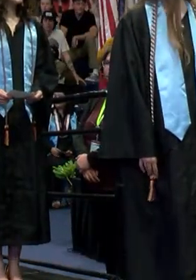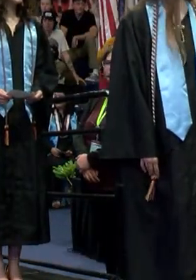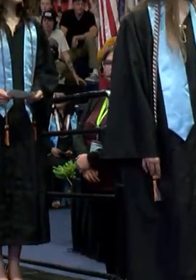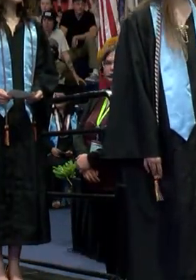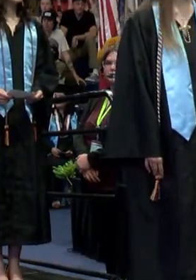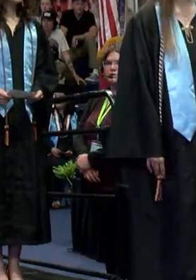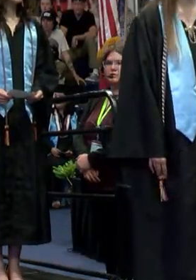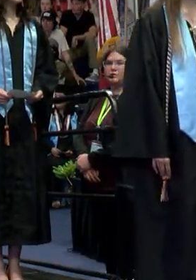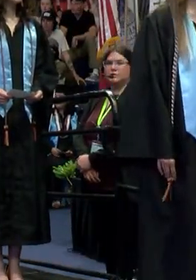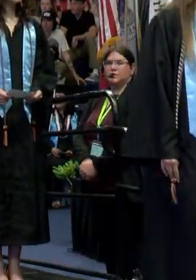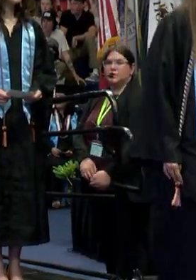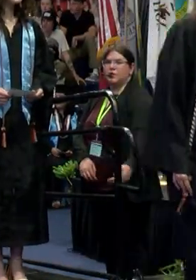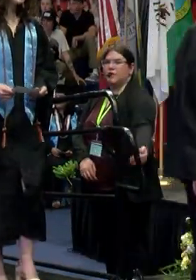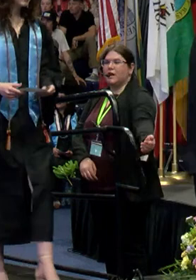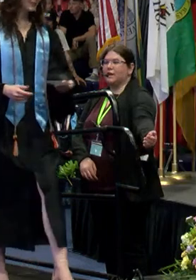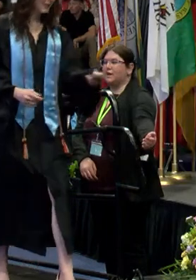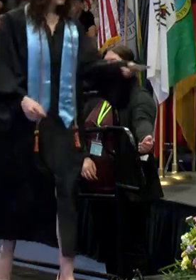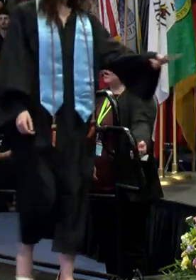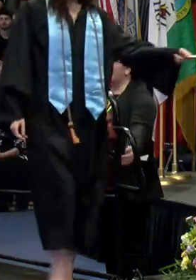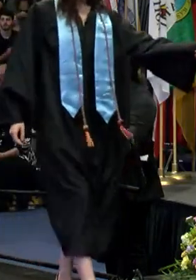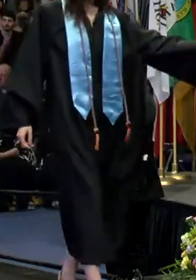Kate Joy Anderson.